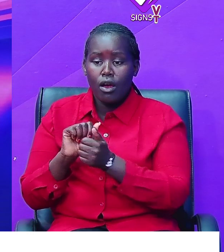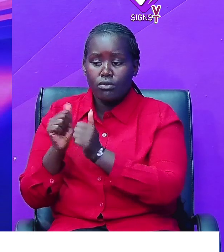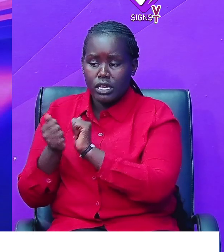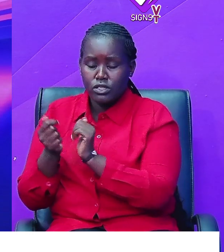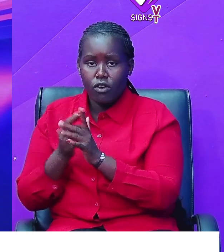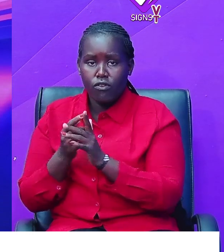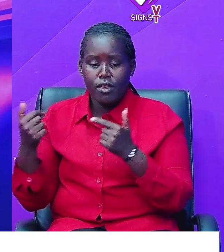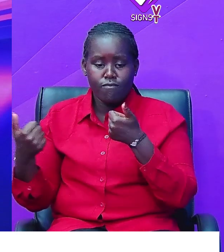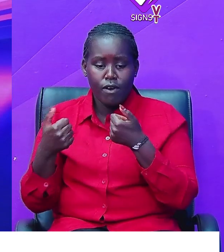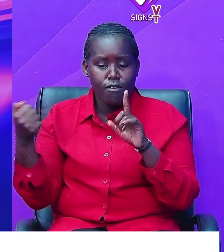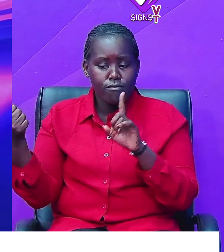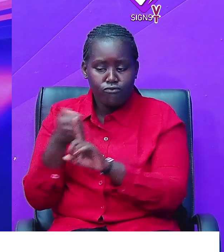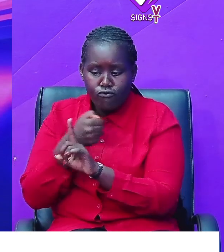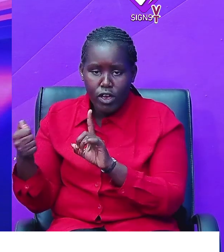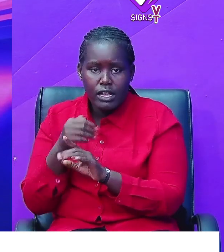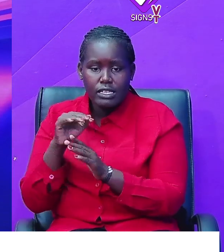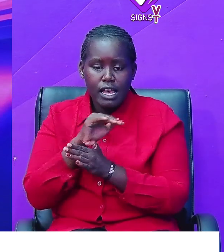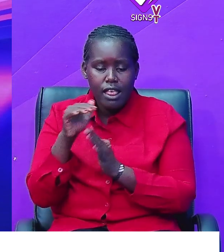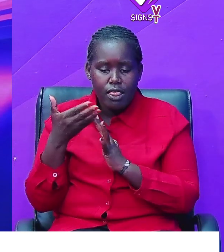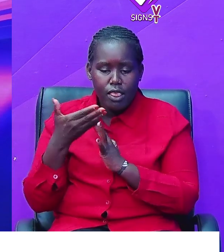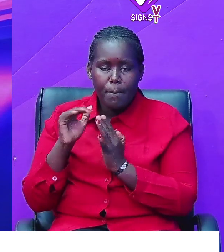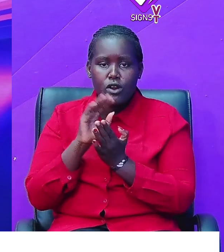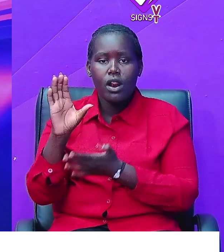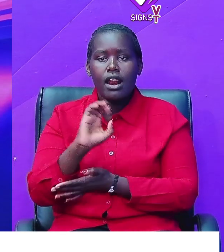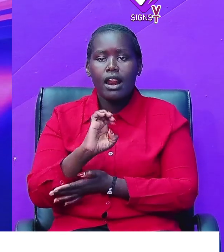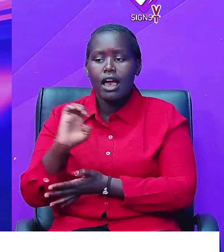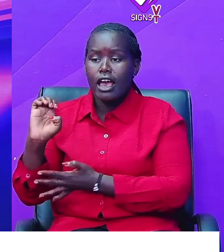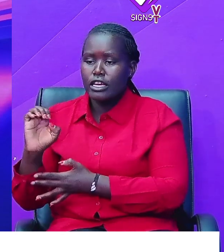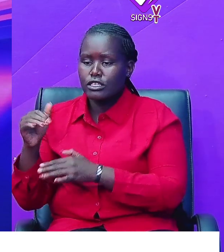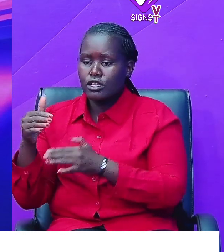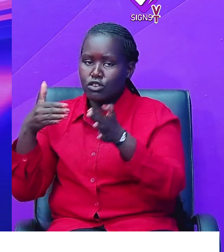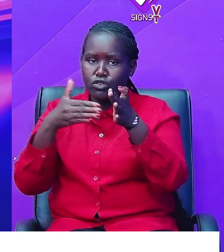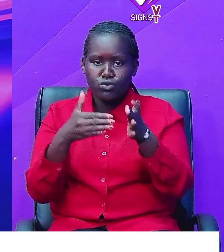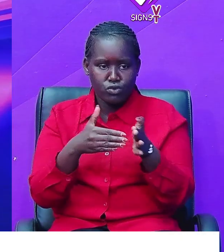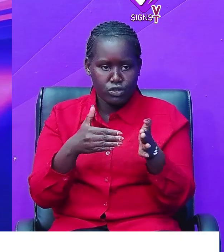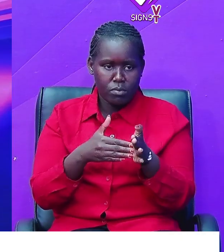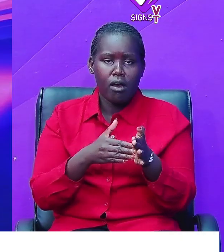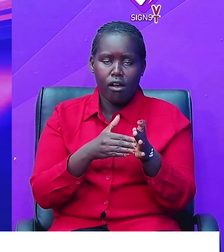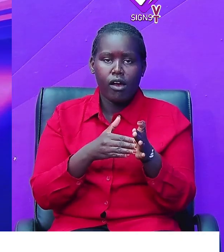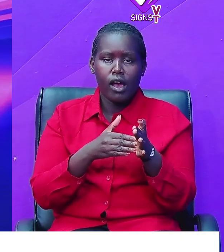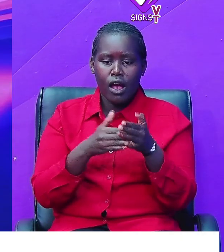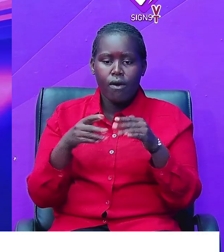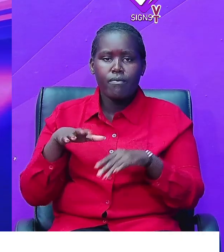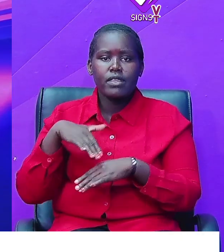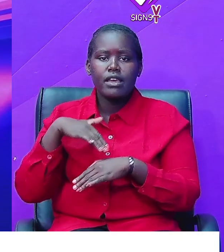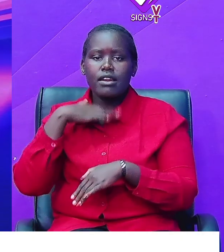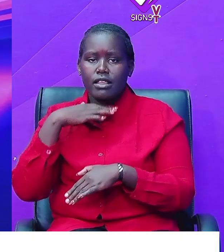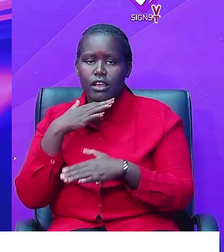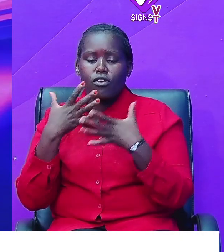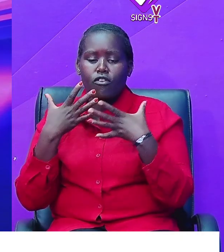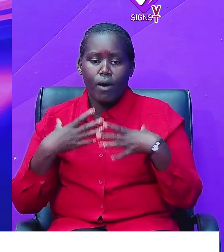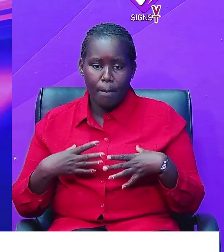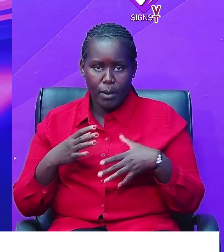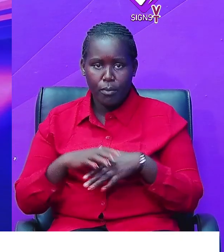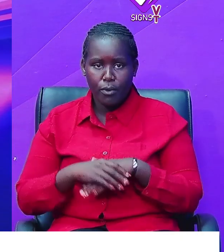the violence in the Middle East to prevent further loss of lives and instability.